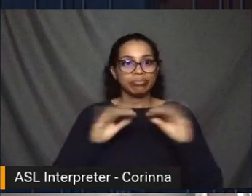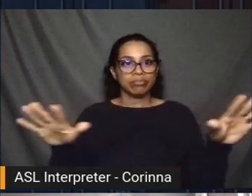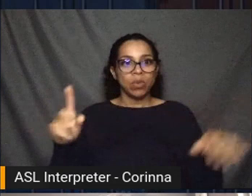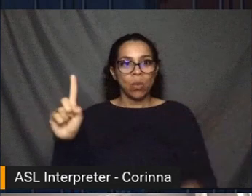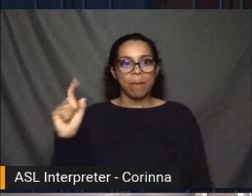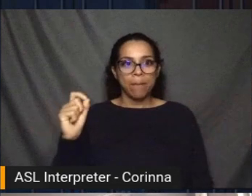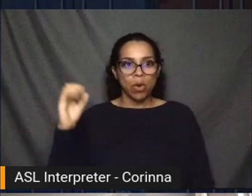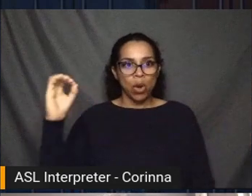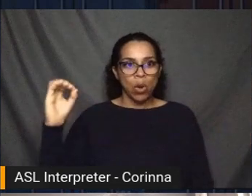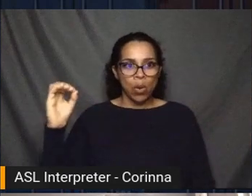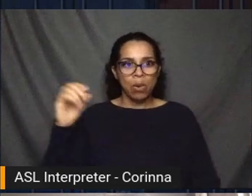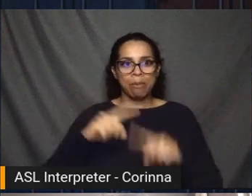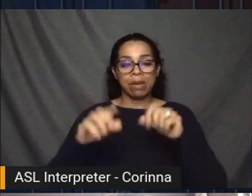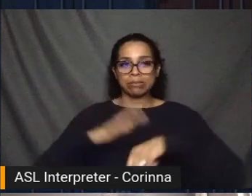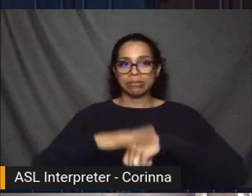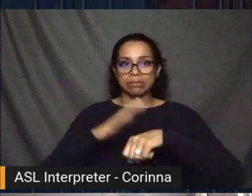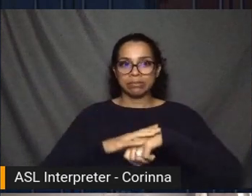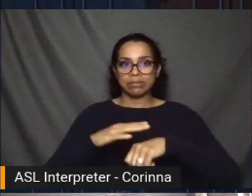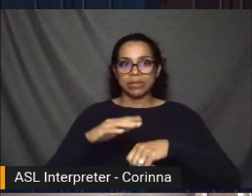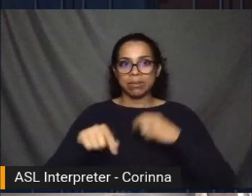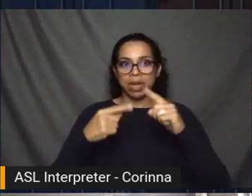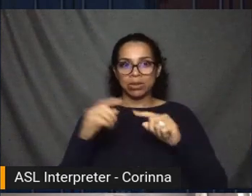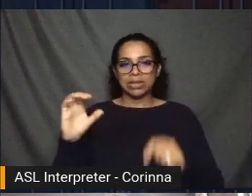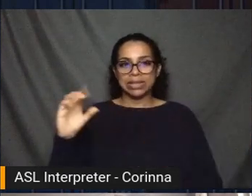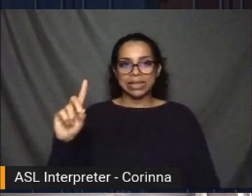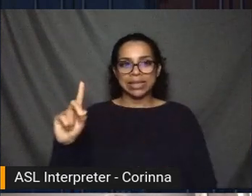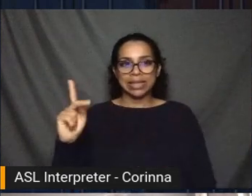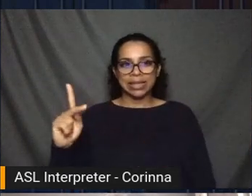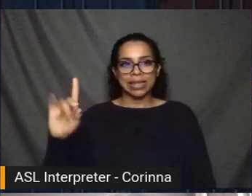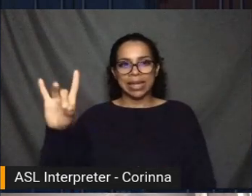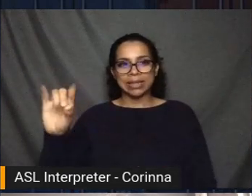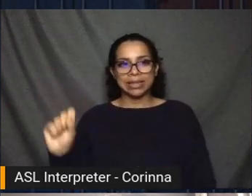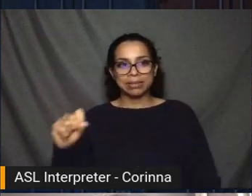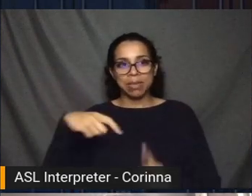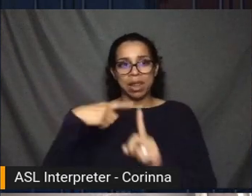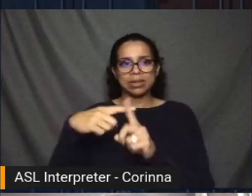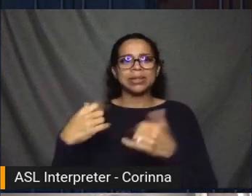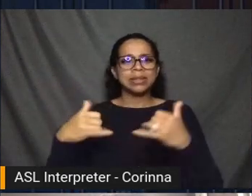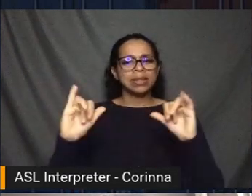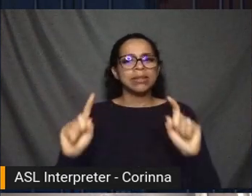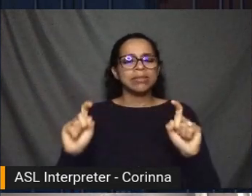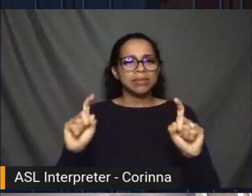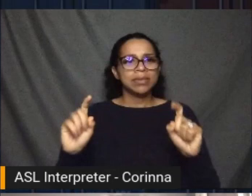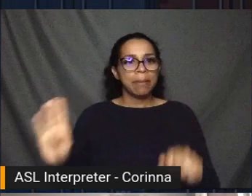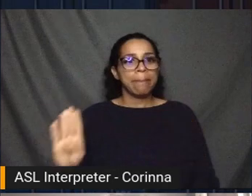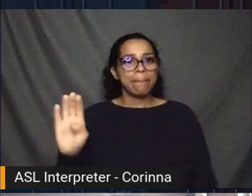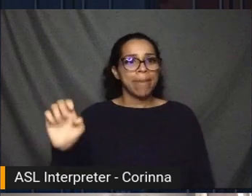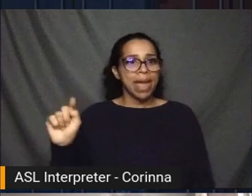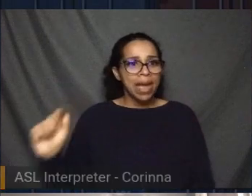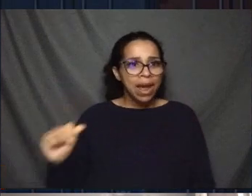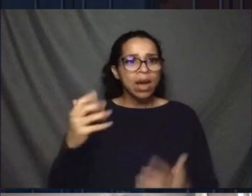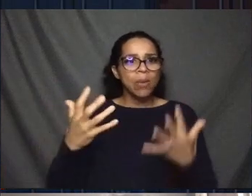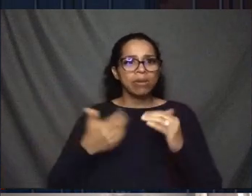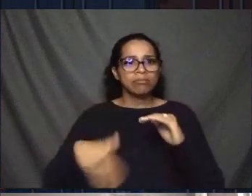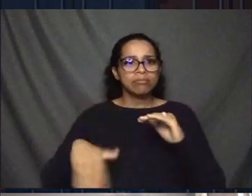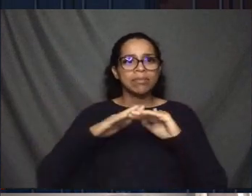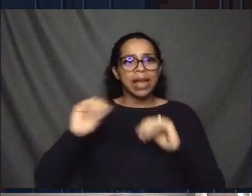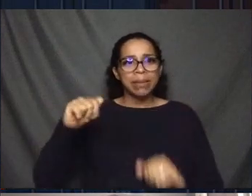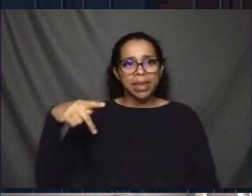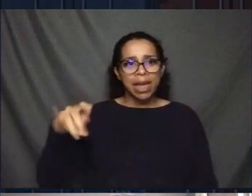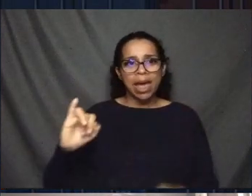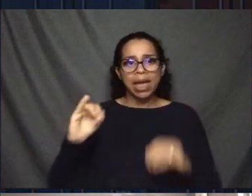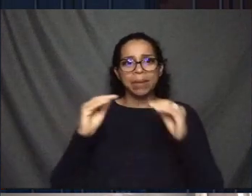disclaimer about cdk8s+. cdk8s+ was still in beta because we wanted to enhance its APIs and give it some more bake